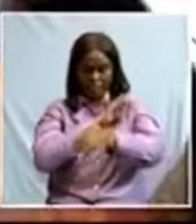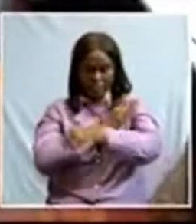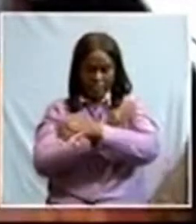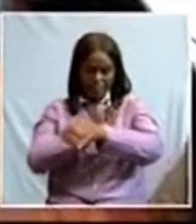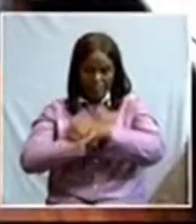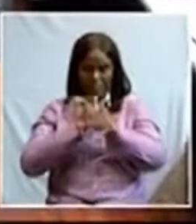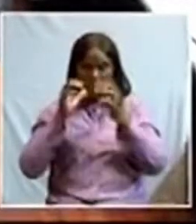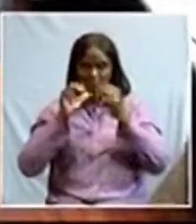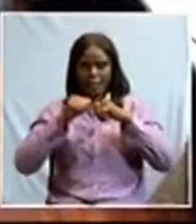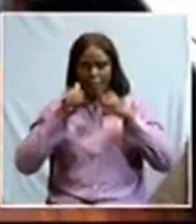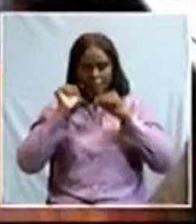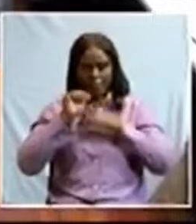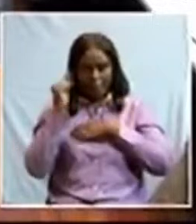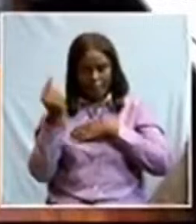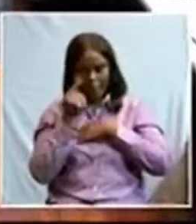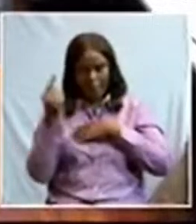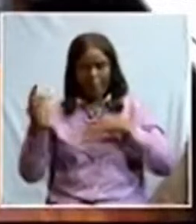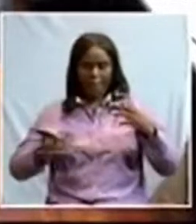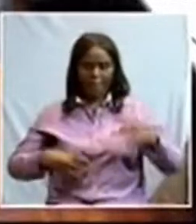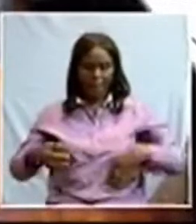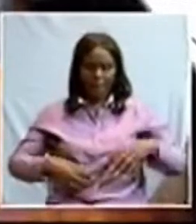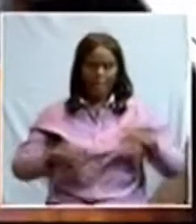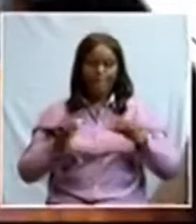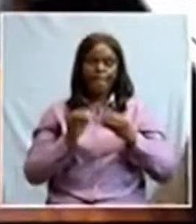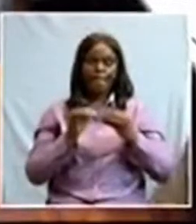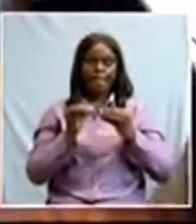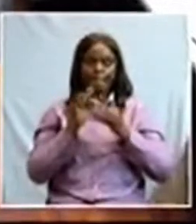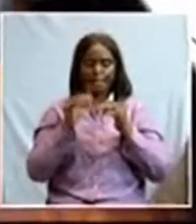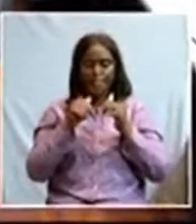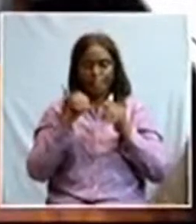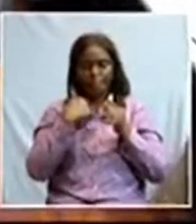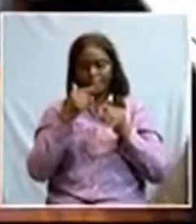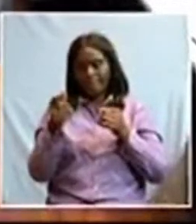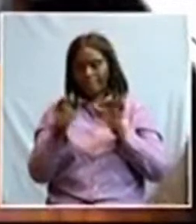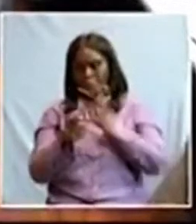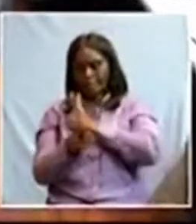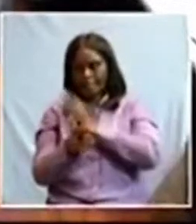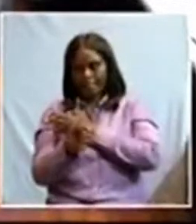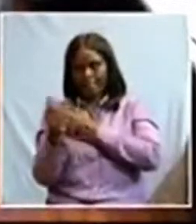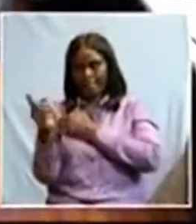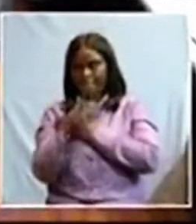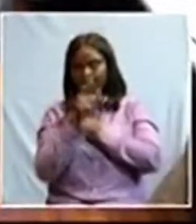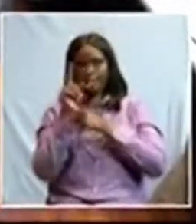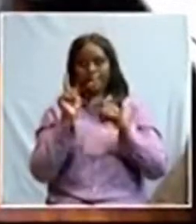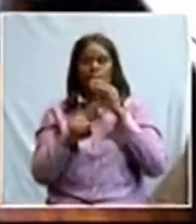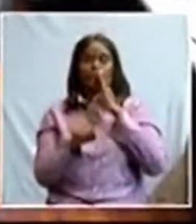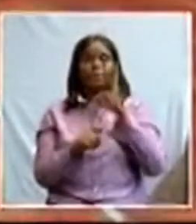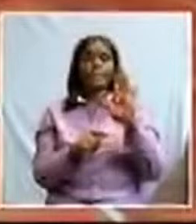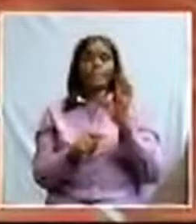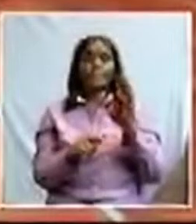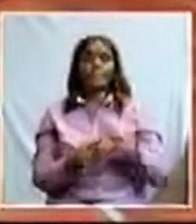a committee, we can only lament here. If we had those powers, most of you cannot be there.